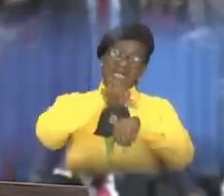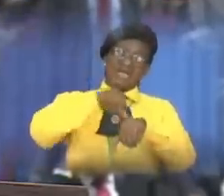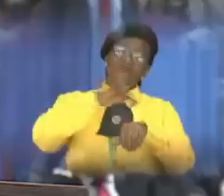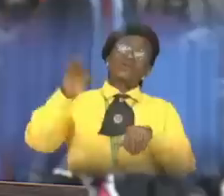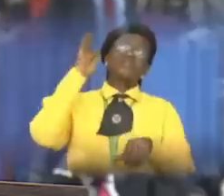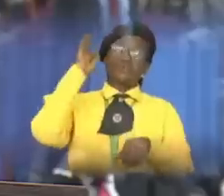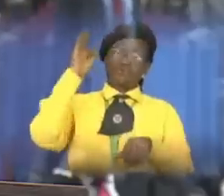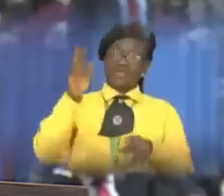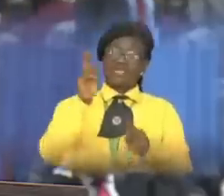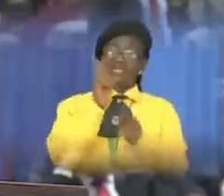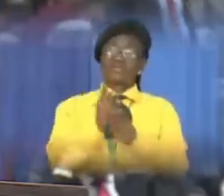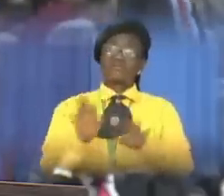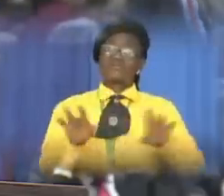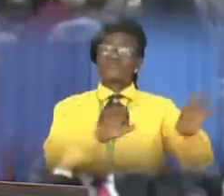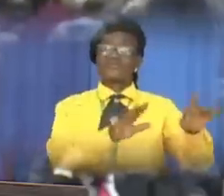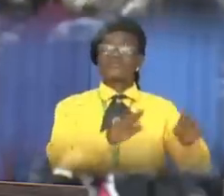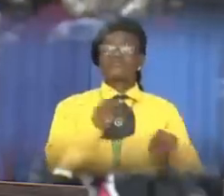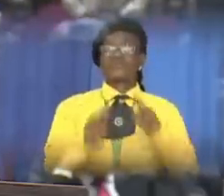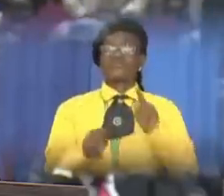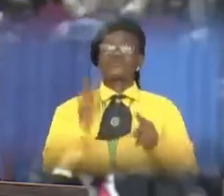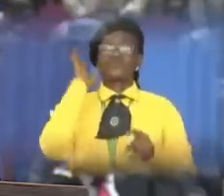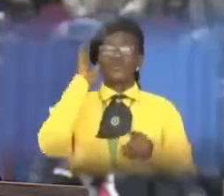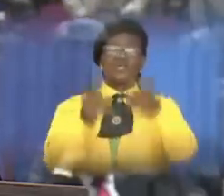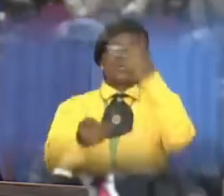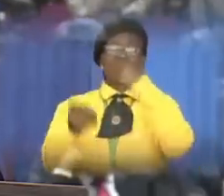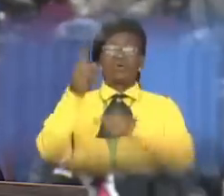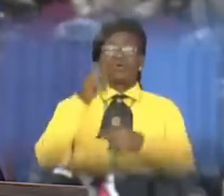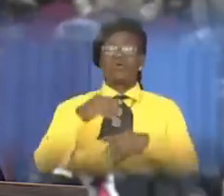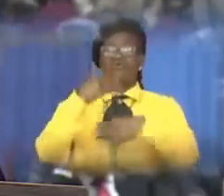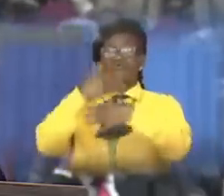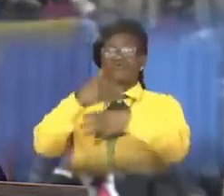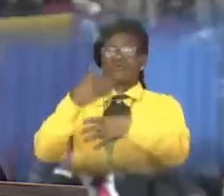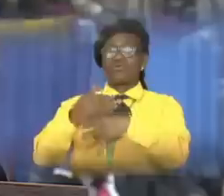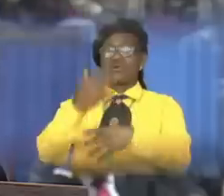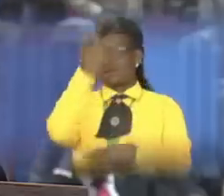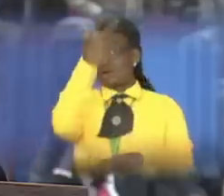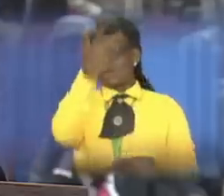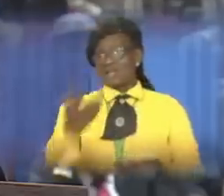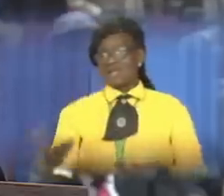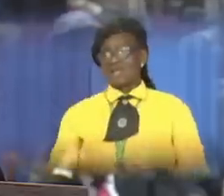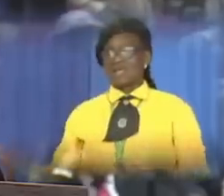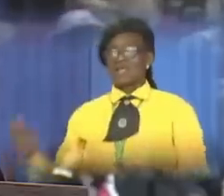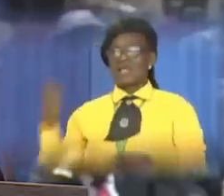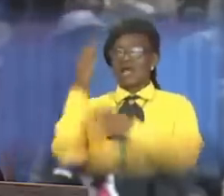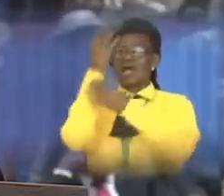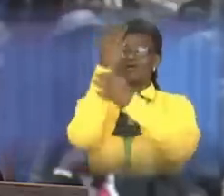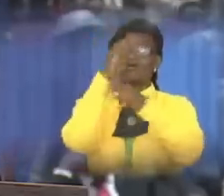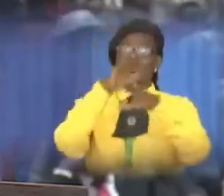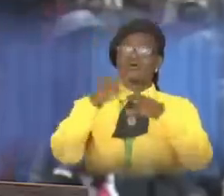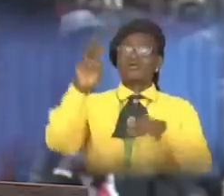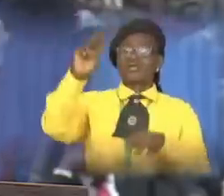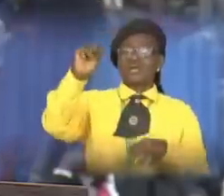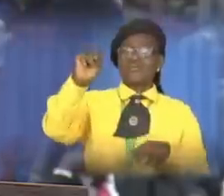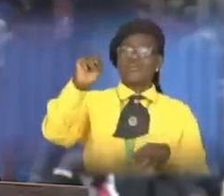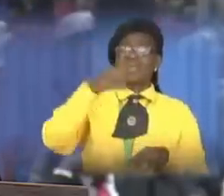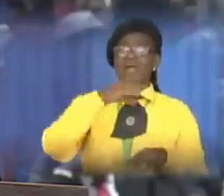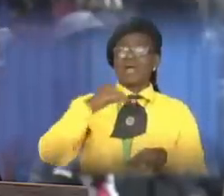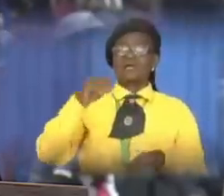we lay hands on them, and then they go back to their seats. Before